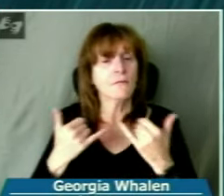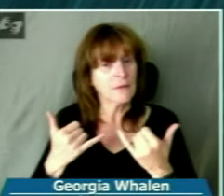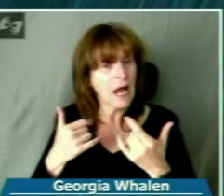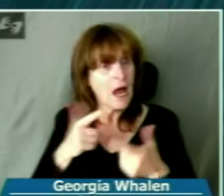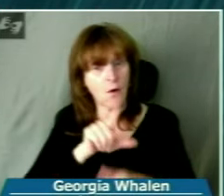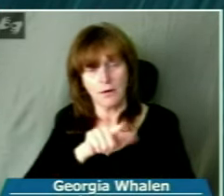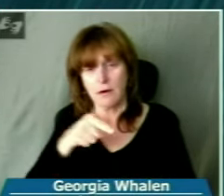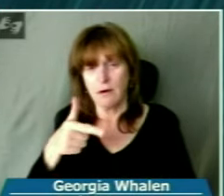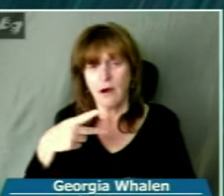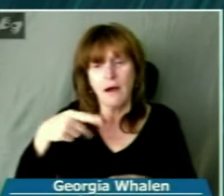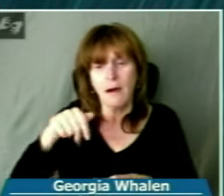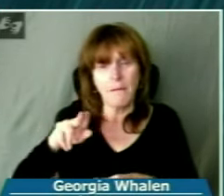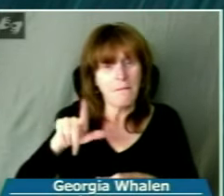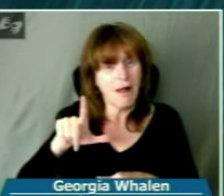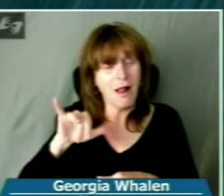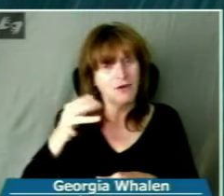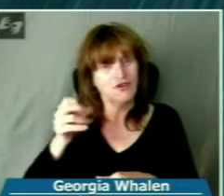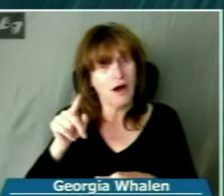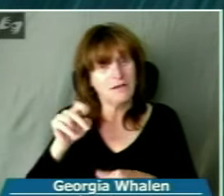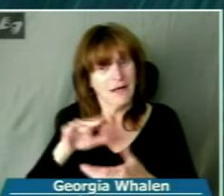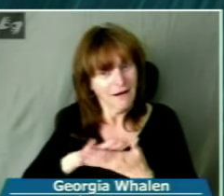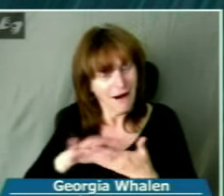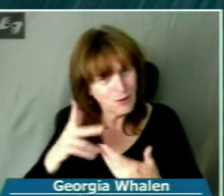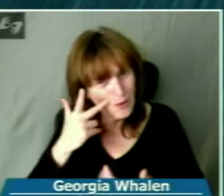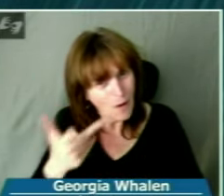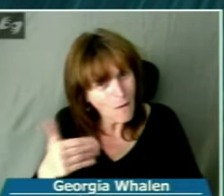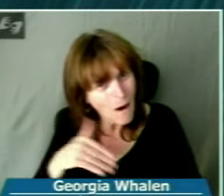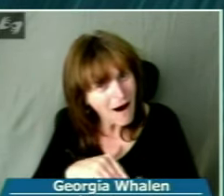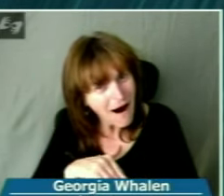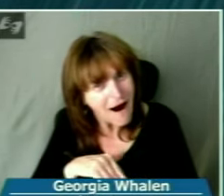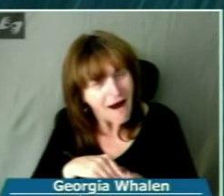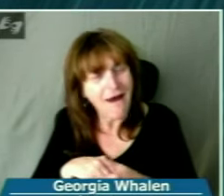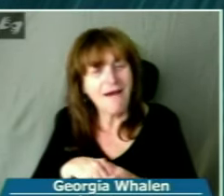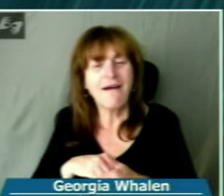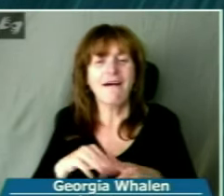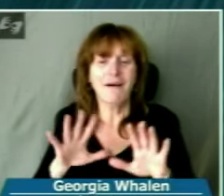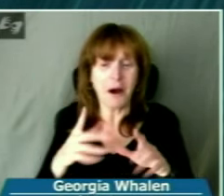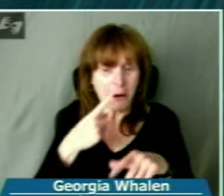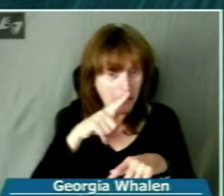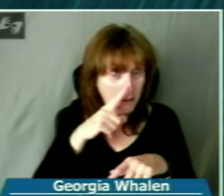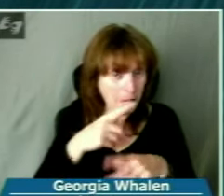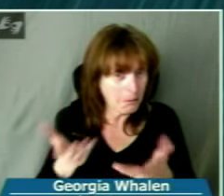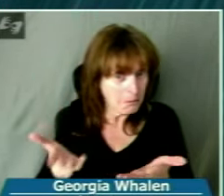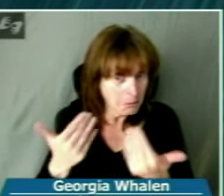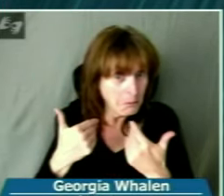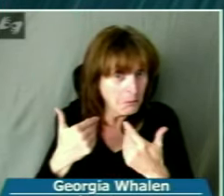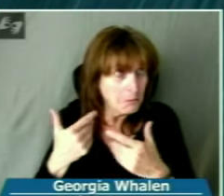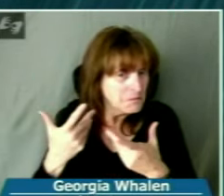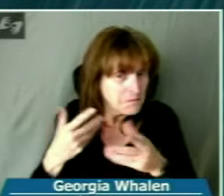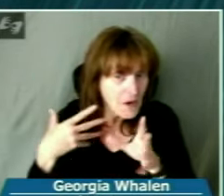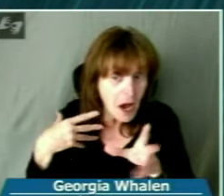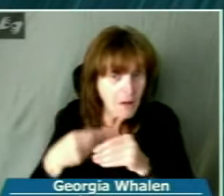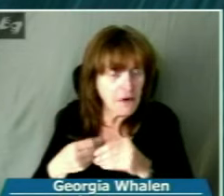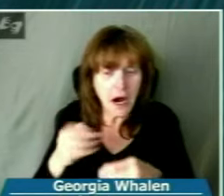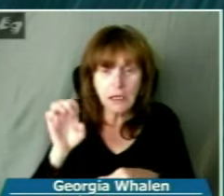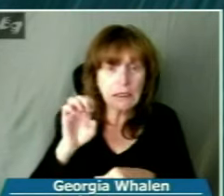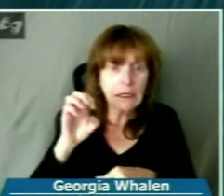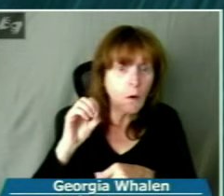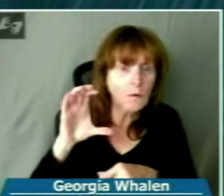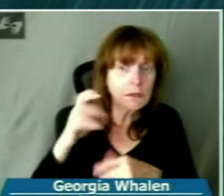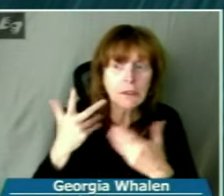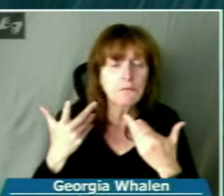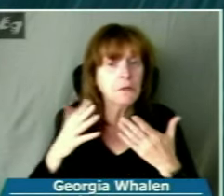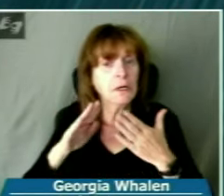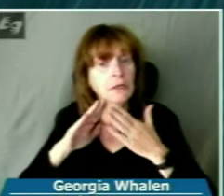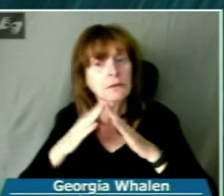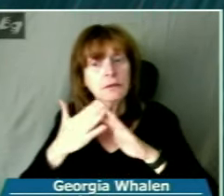you again. And as we also like to do with you, fine sir, can you please give us an update on the city's operations and the work of the EOC since